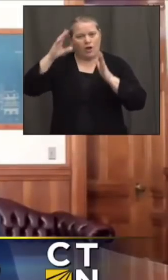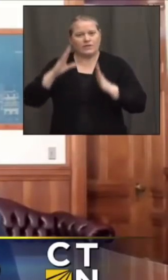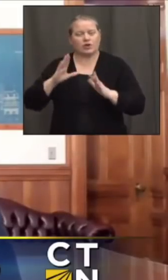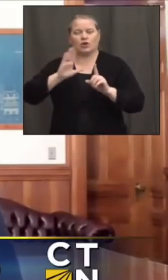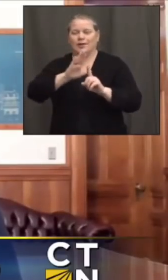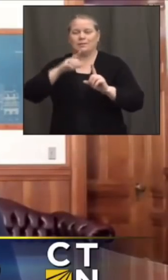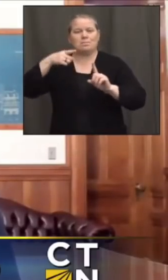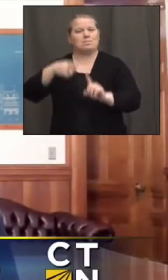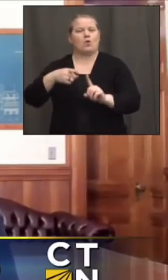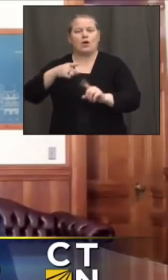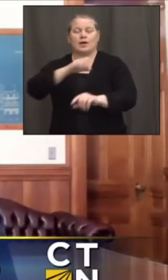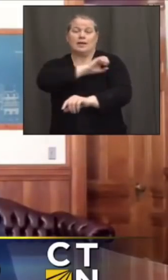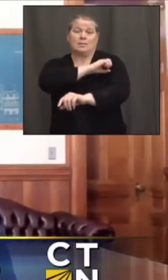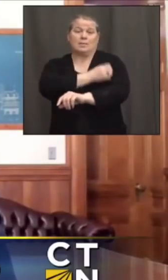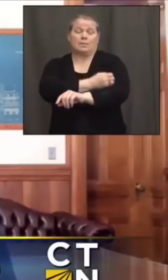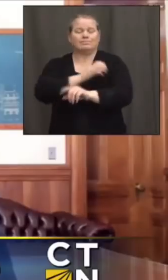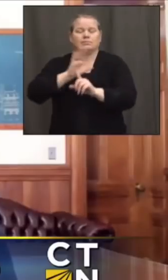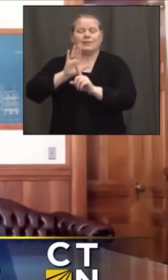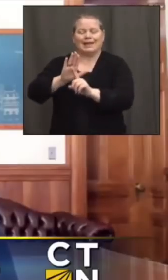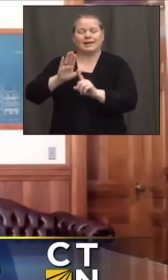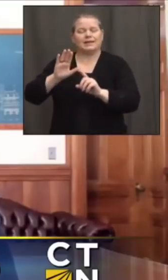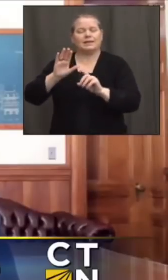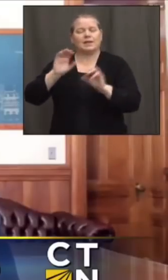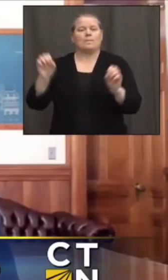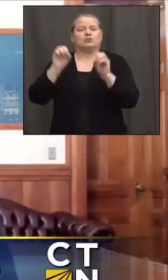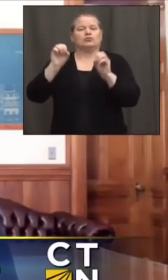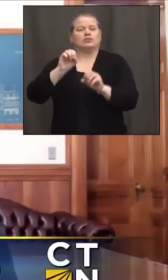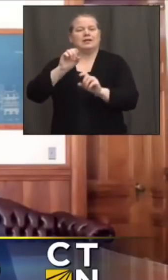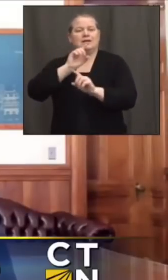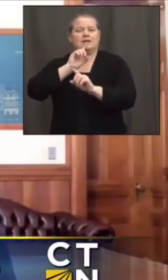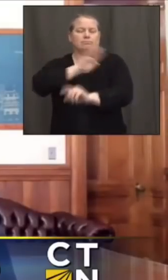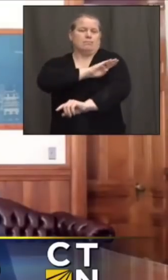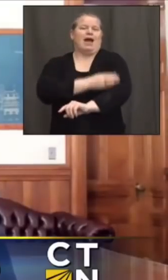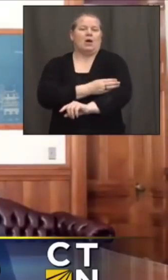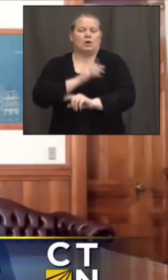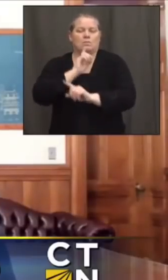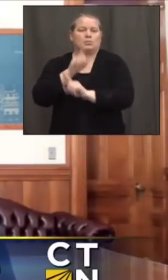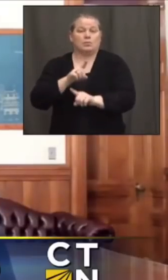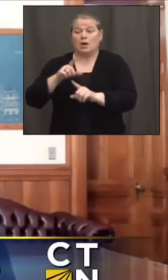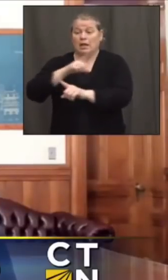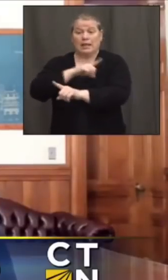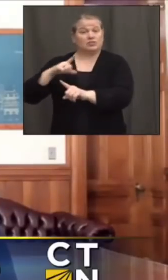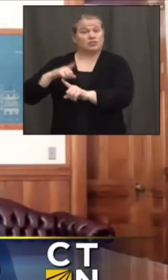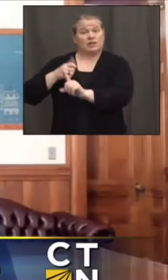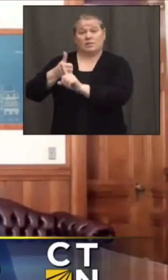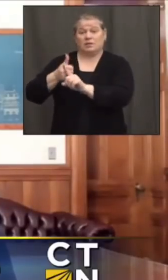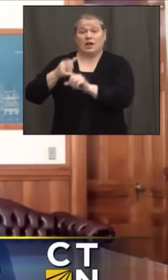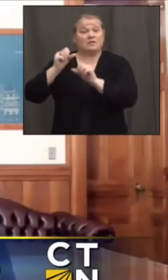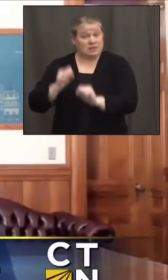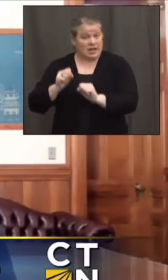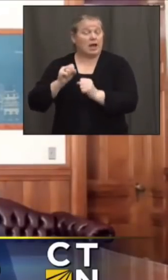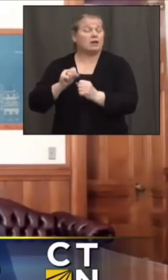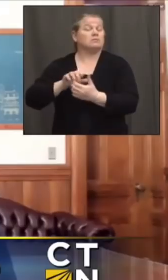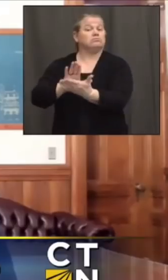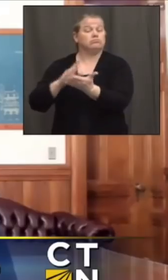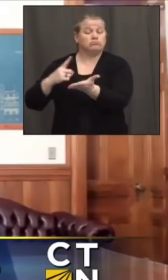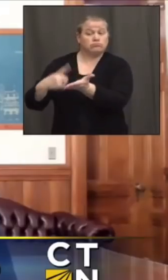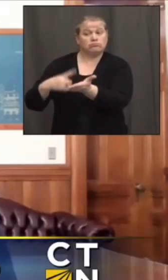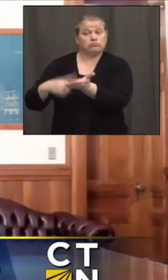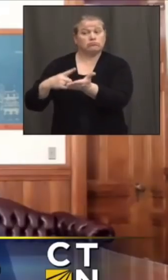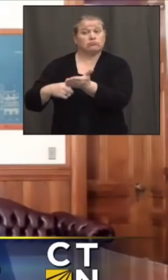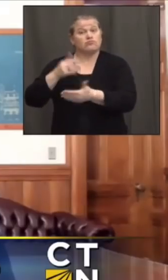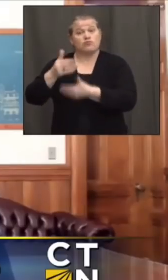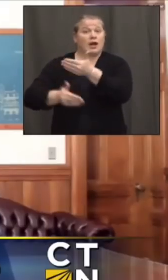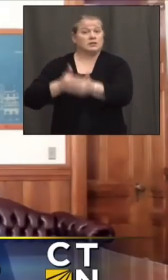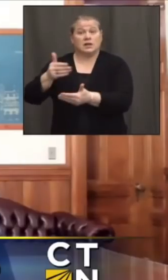that the legislature has the ability to take them up on a one-by-one basis and go through the usual legislative process. And we welcome them to do that.